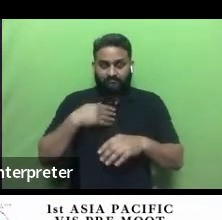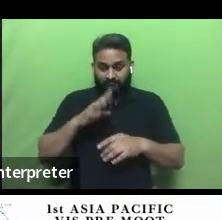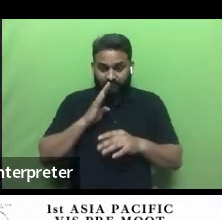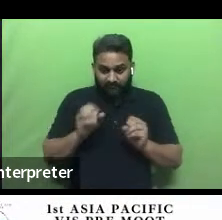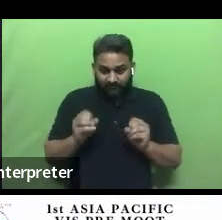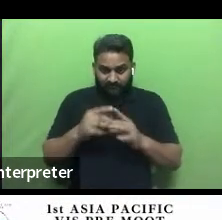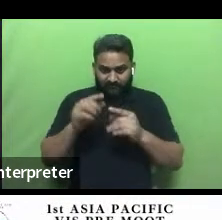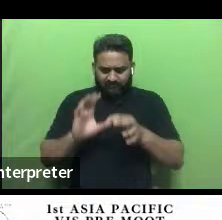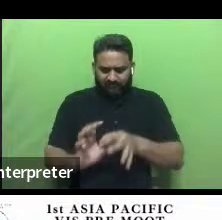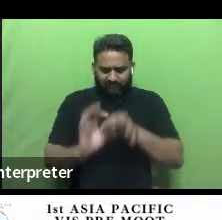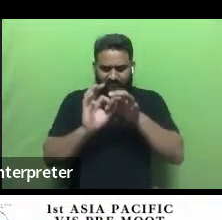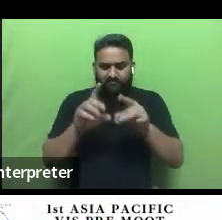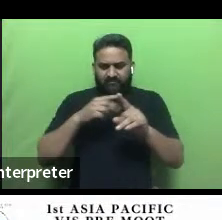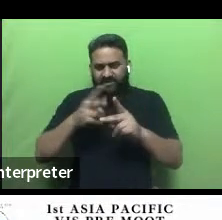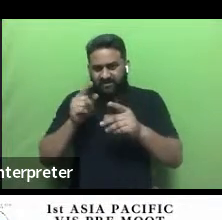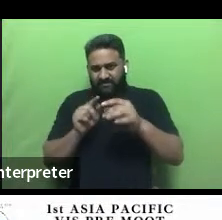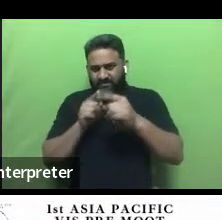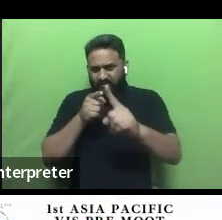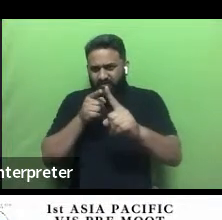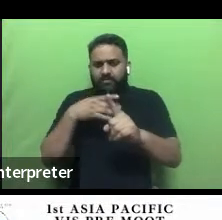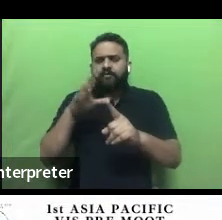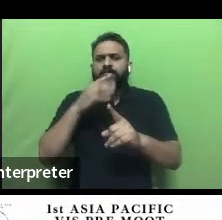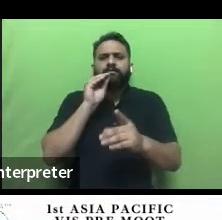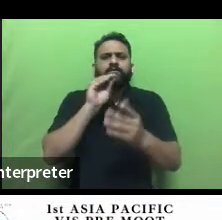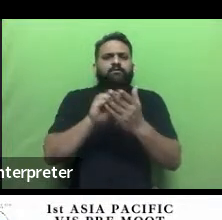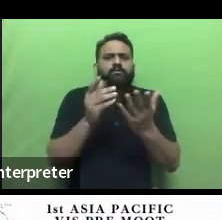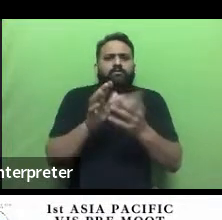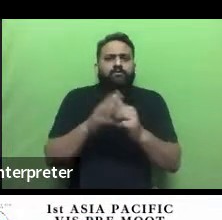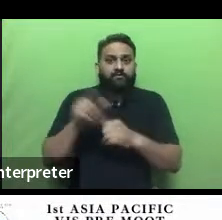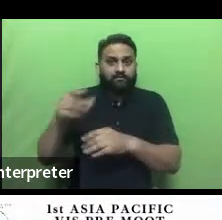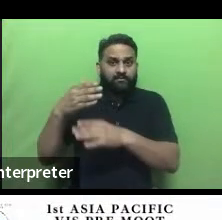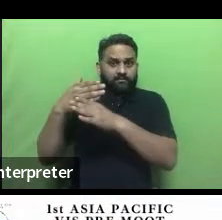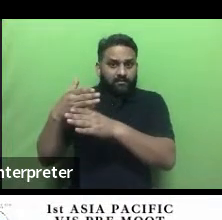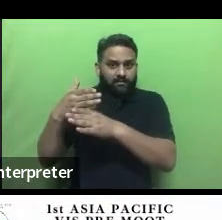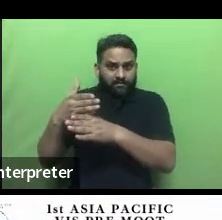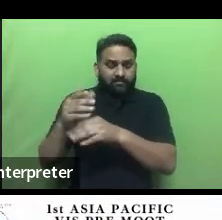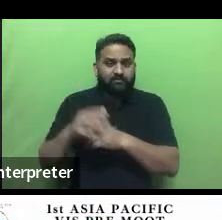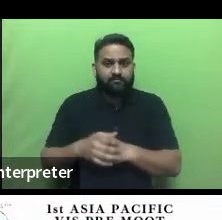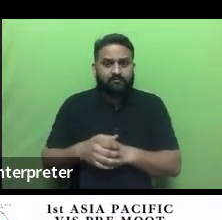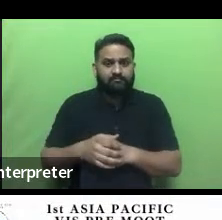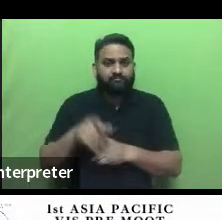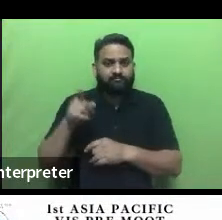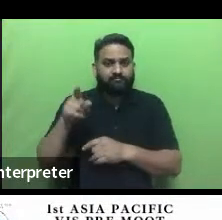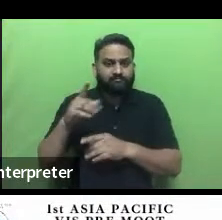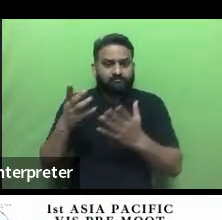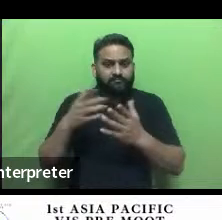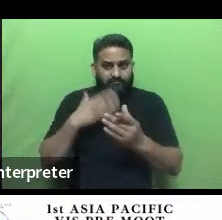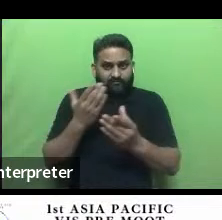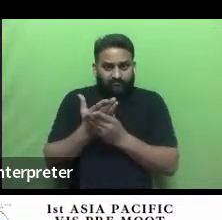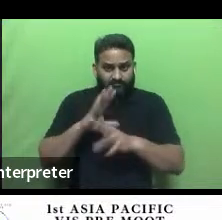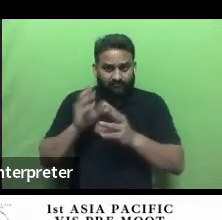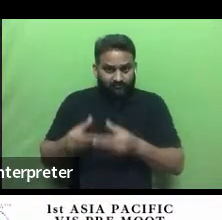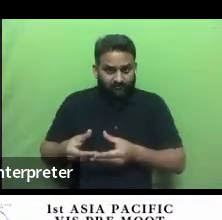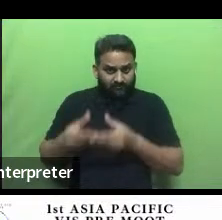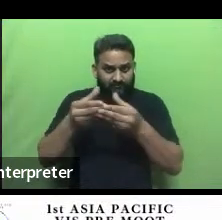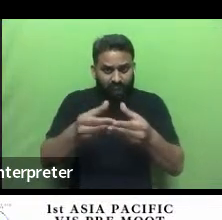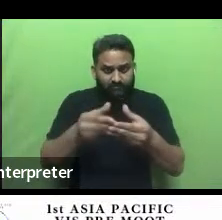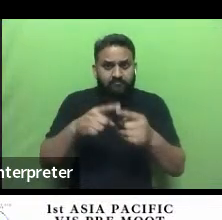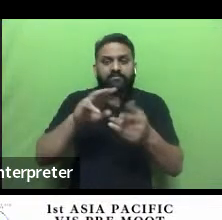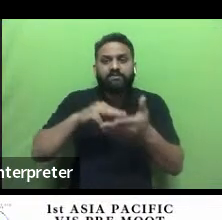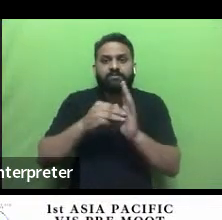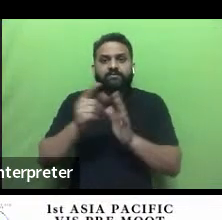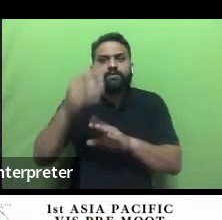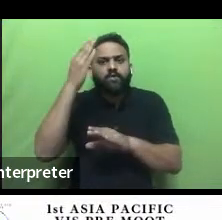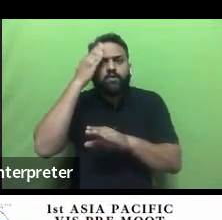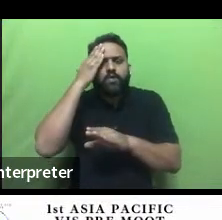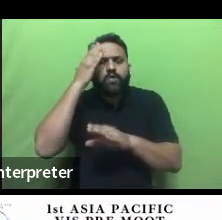substantively on either point, I will be addressing an issue that is pertinent to both, and that is our submission that Ms. Bupati's knowledge of the previous practice